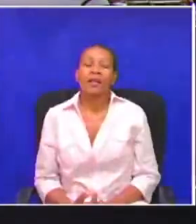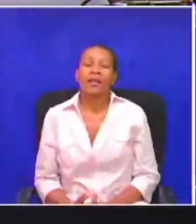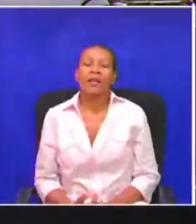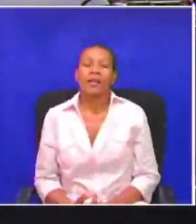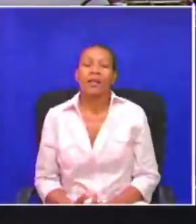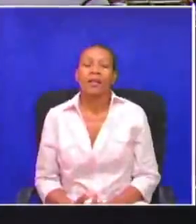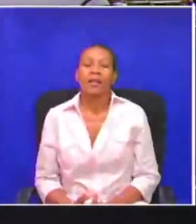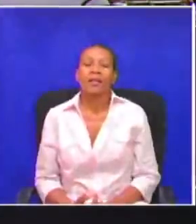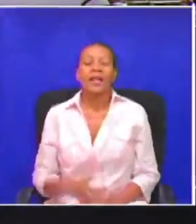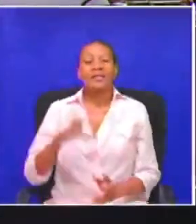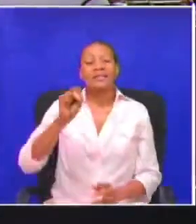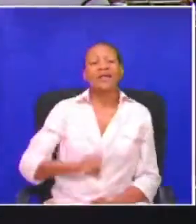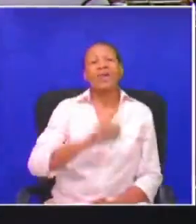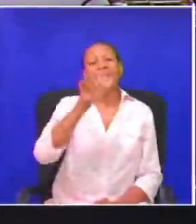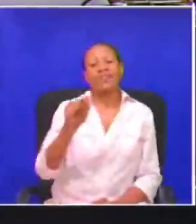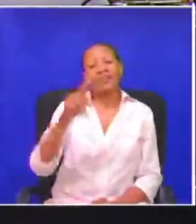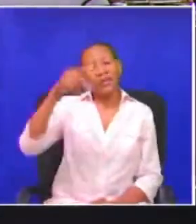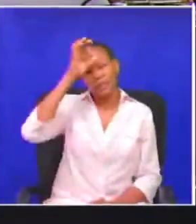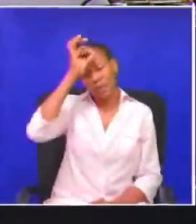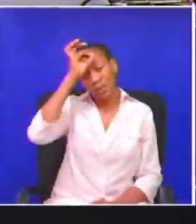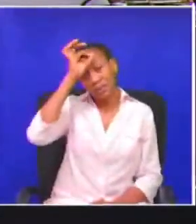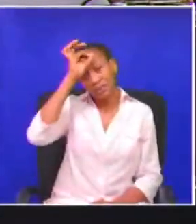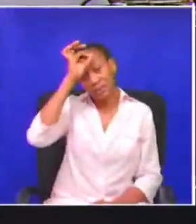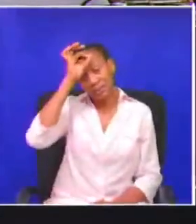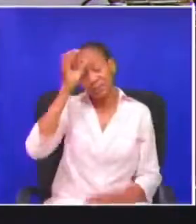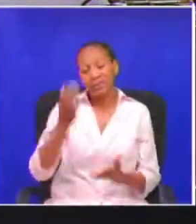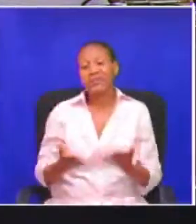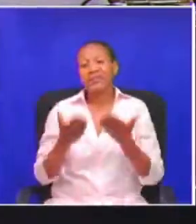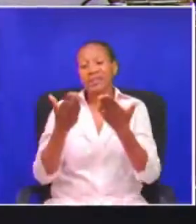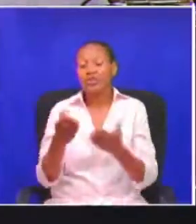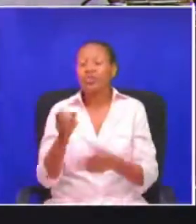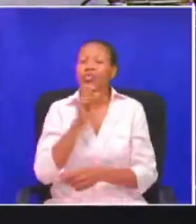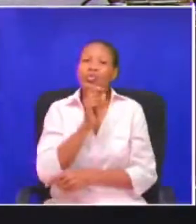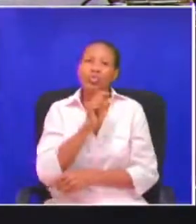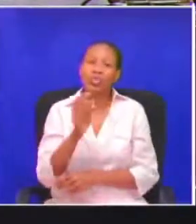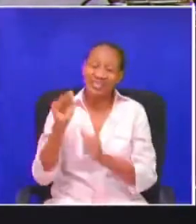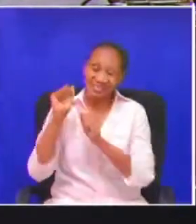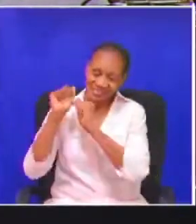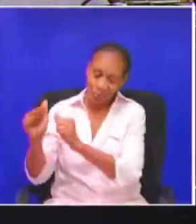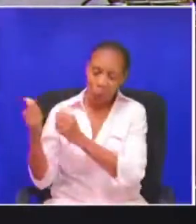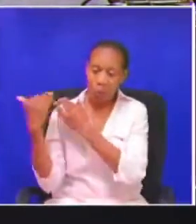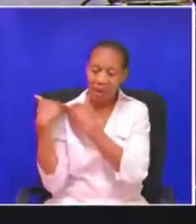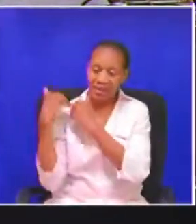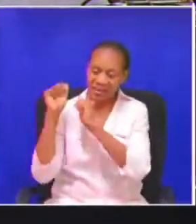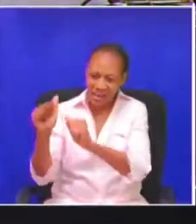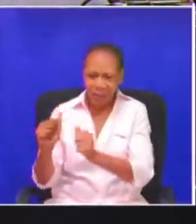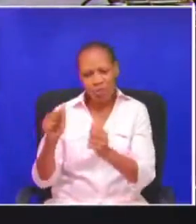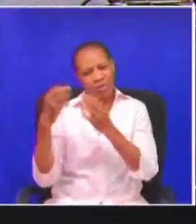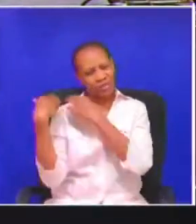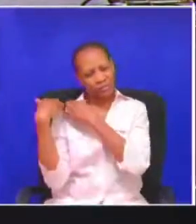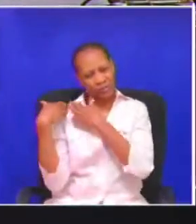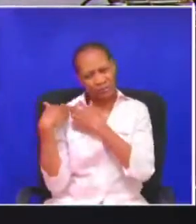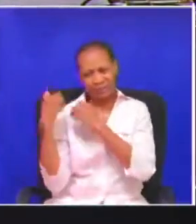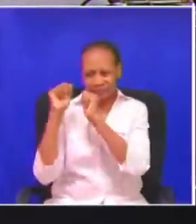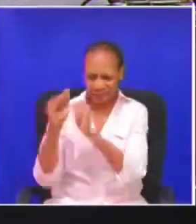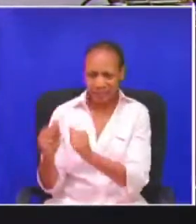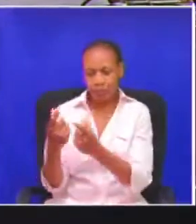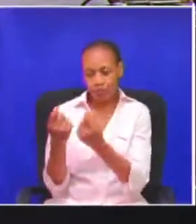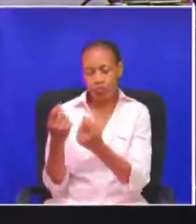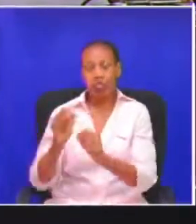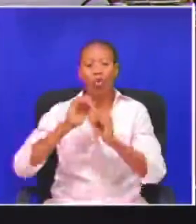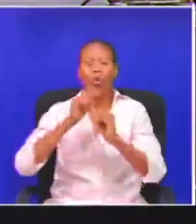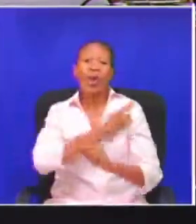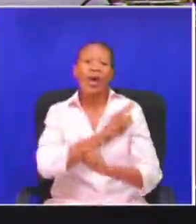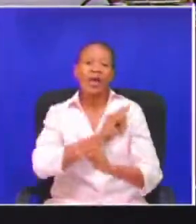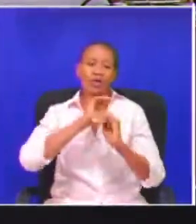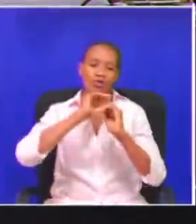The South African police execute their duties and functions in the protection